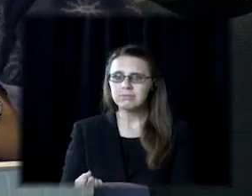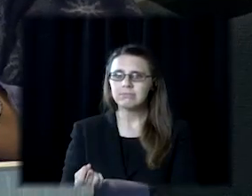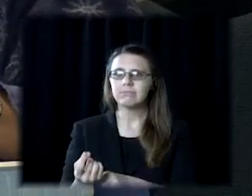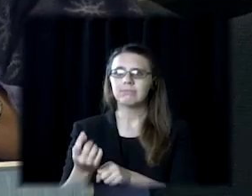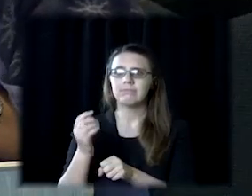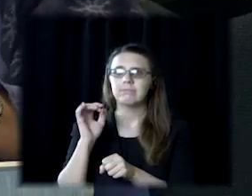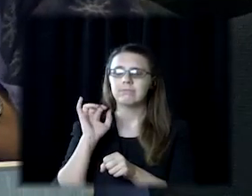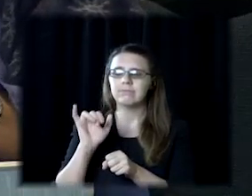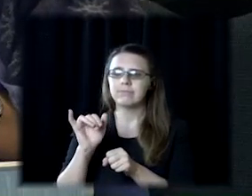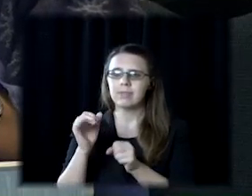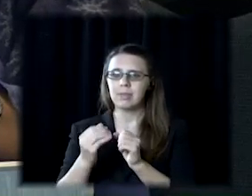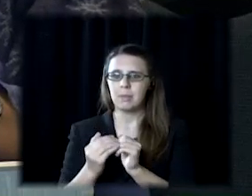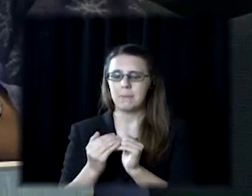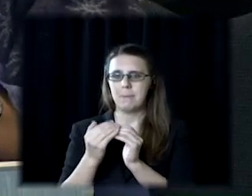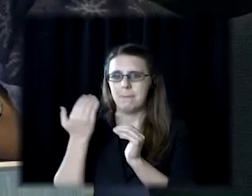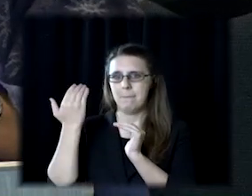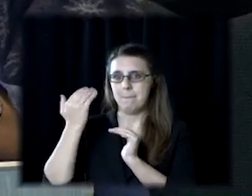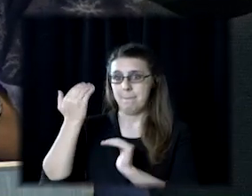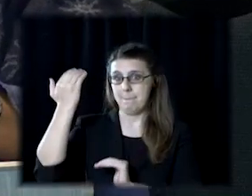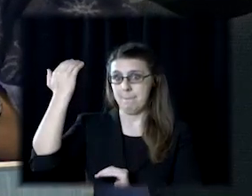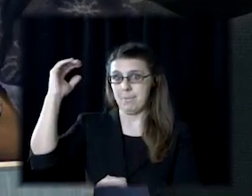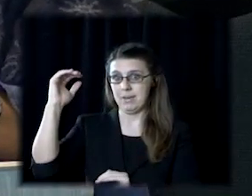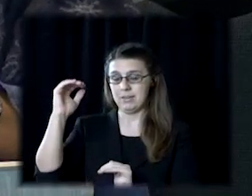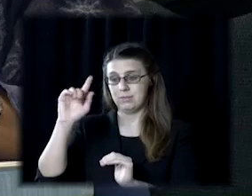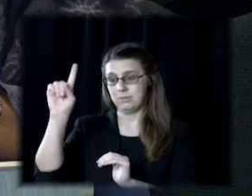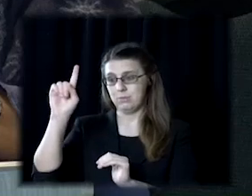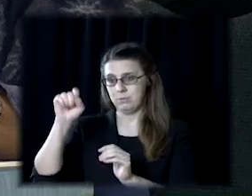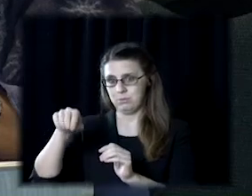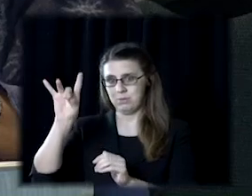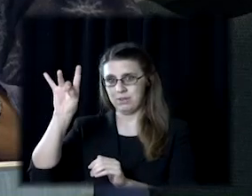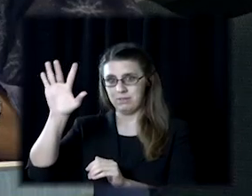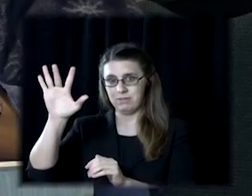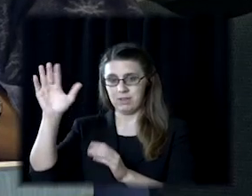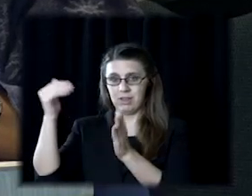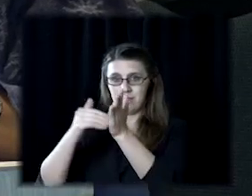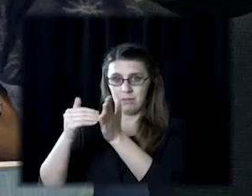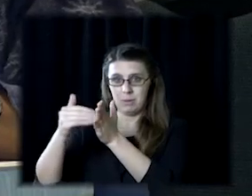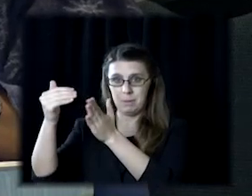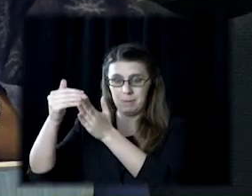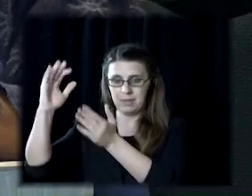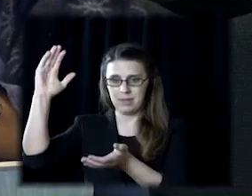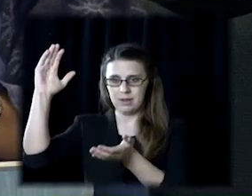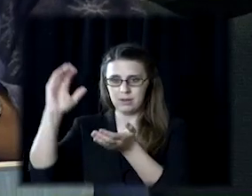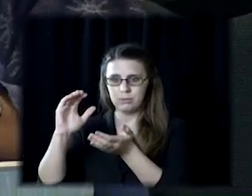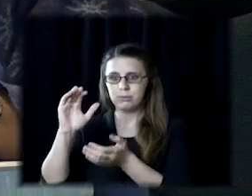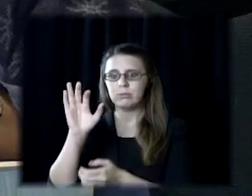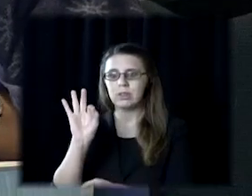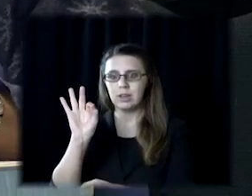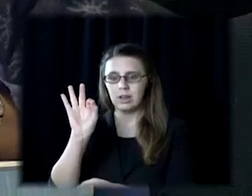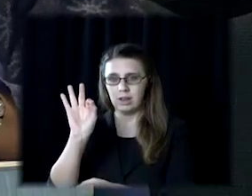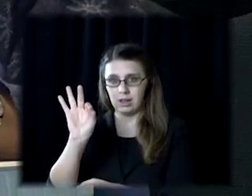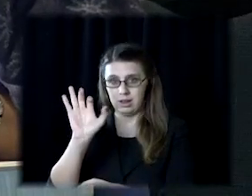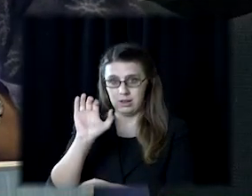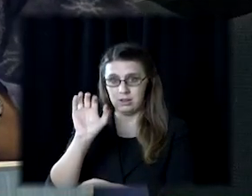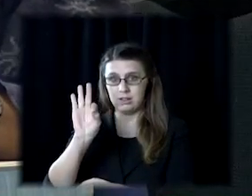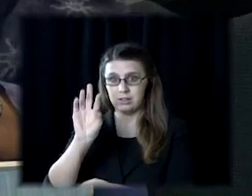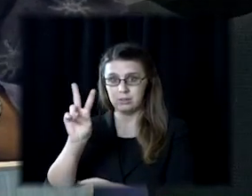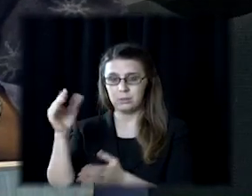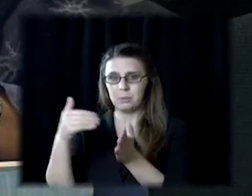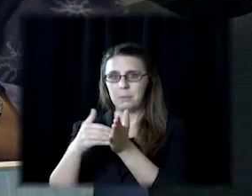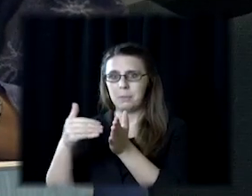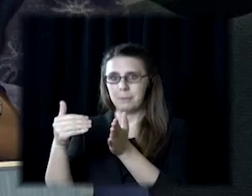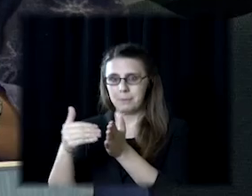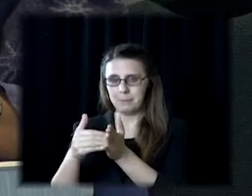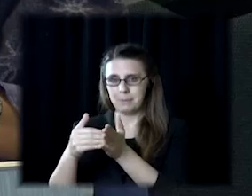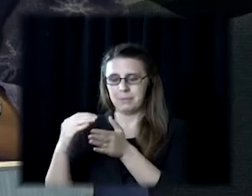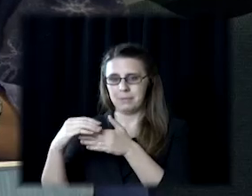maximum annual debt service from $1.85 billion annually to $992 million and allow the government to